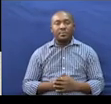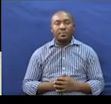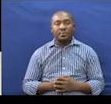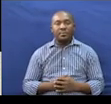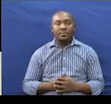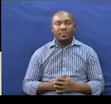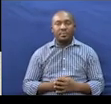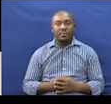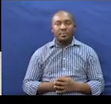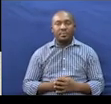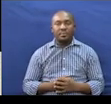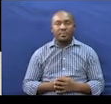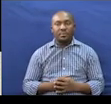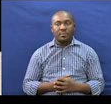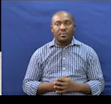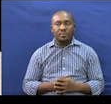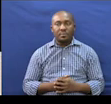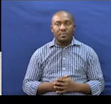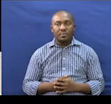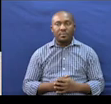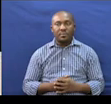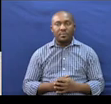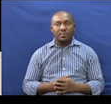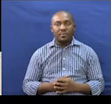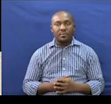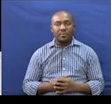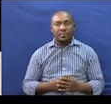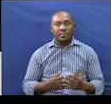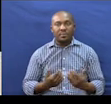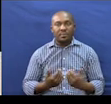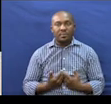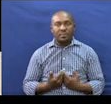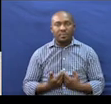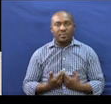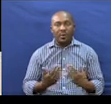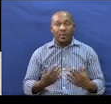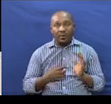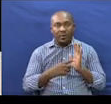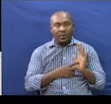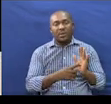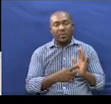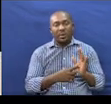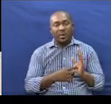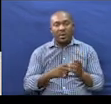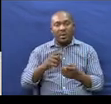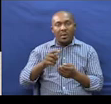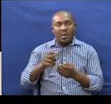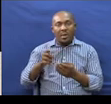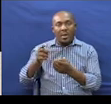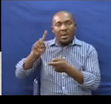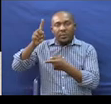they are dominated by having poor health services. For example, inadequate hospitals, inadequate